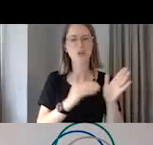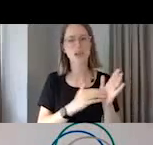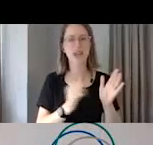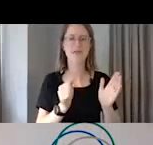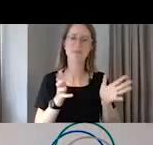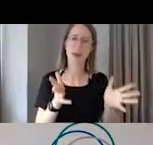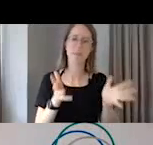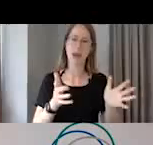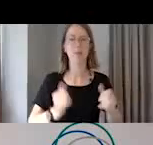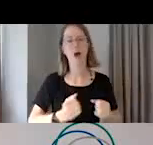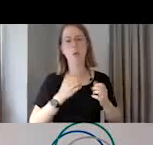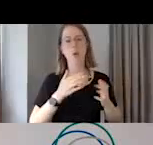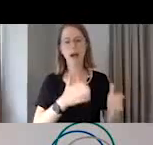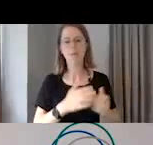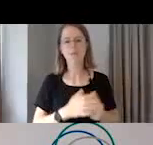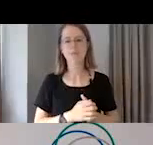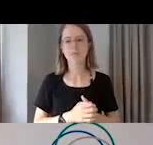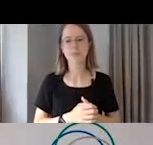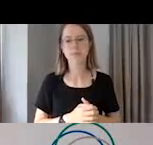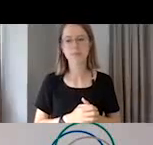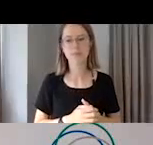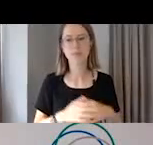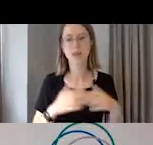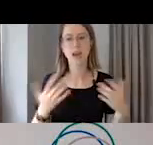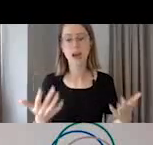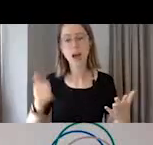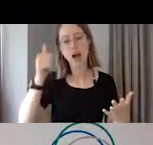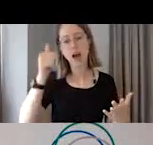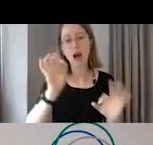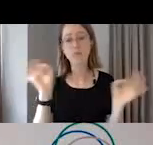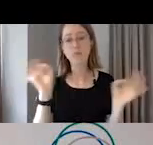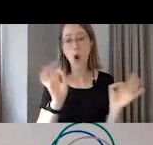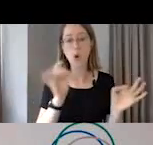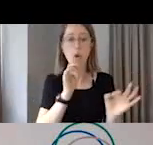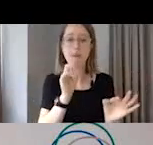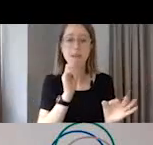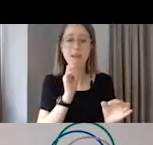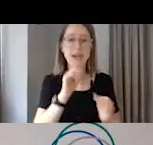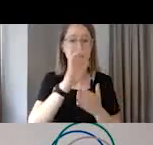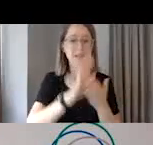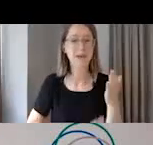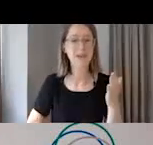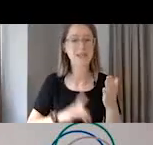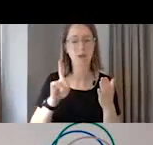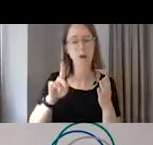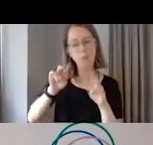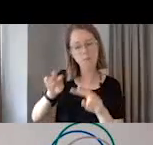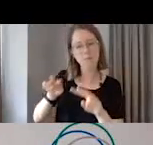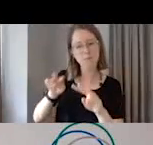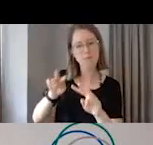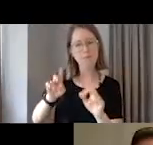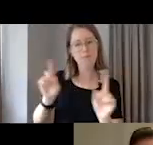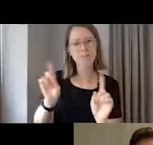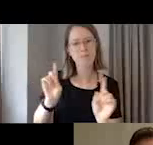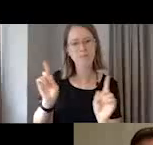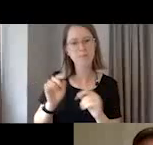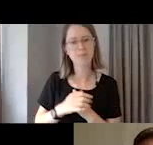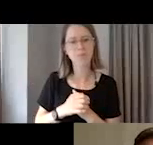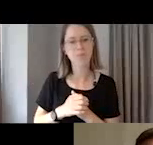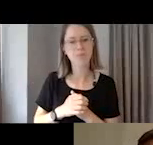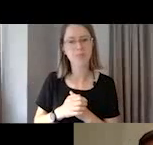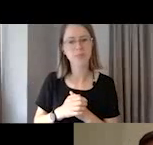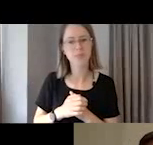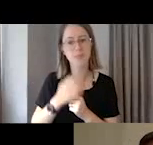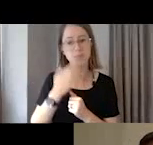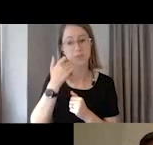But I have no media experience whatsoever. Just an observation. It seems to me that the